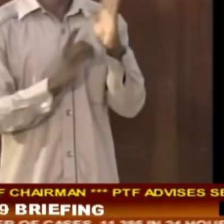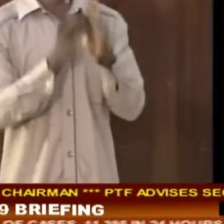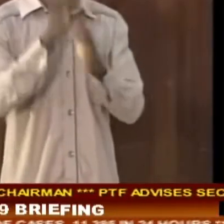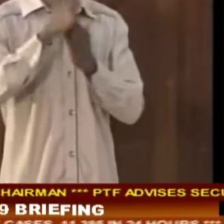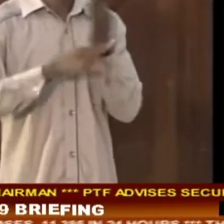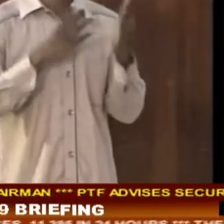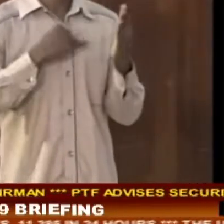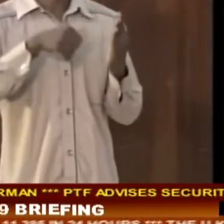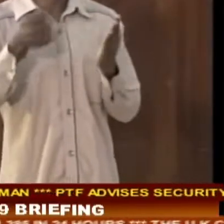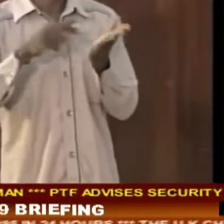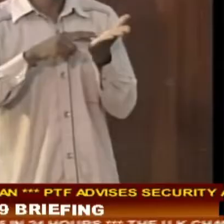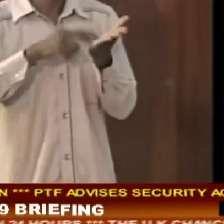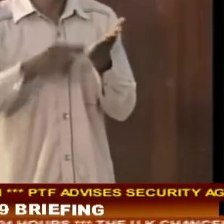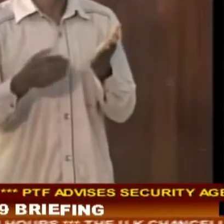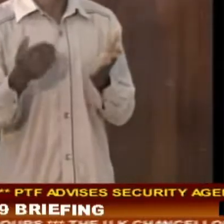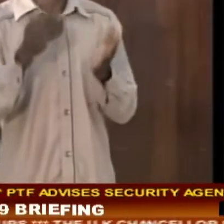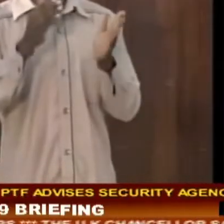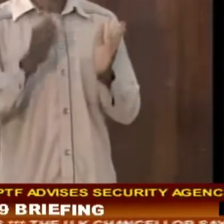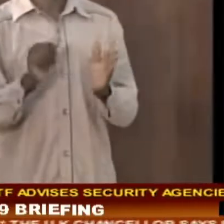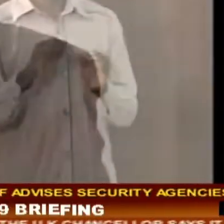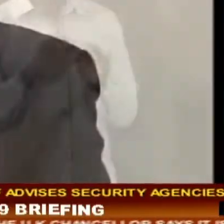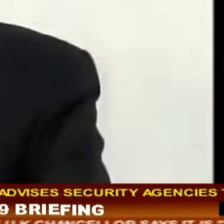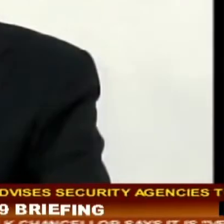other research agencies thank